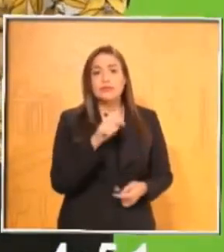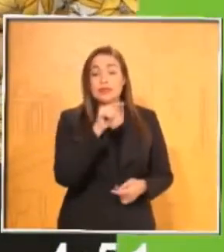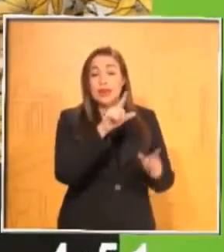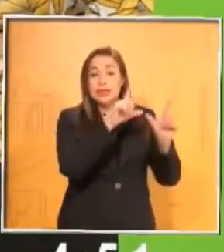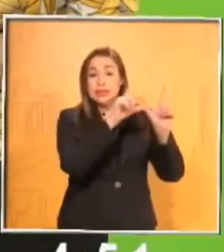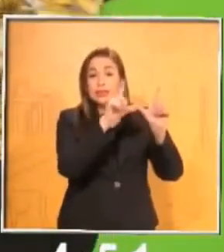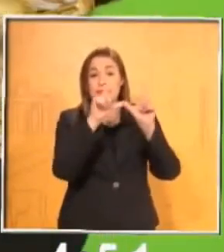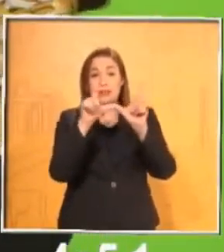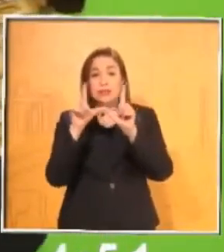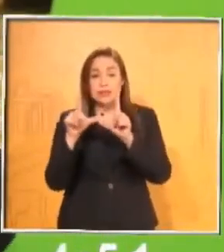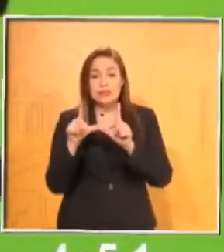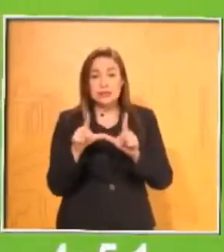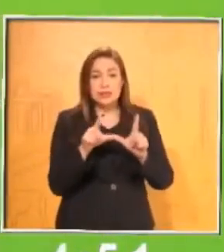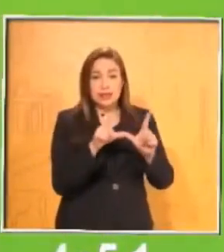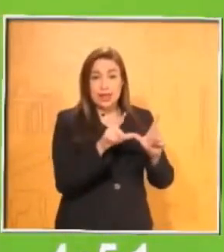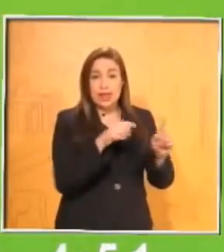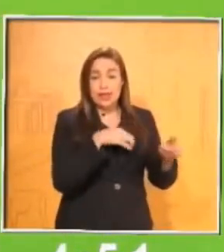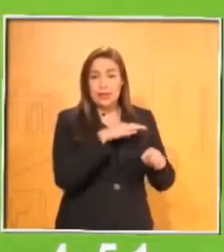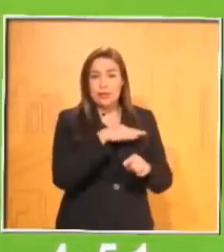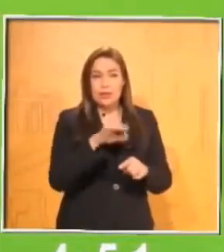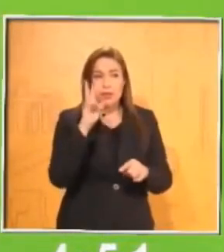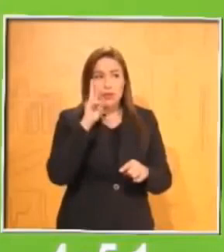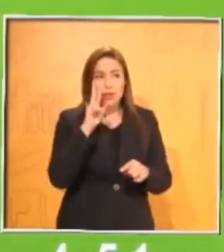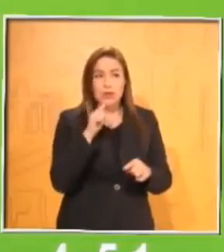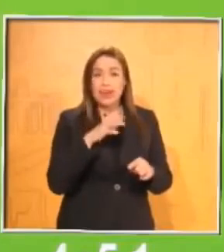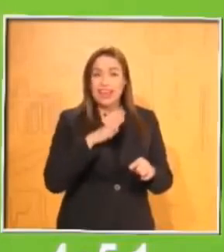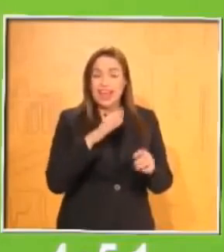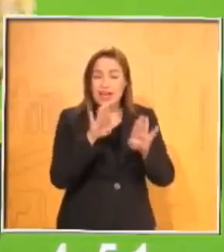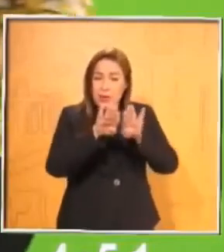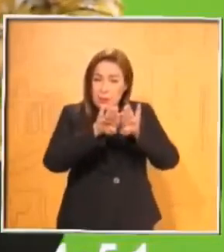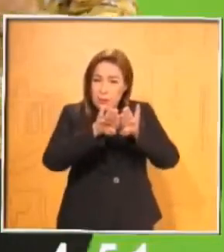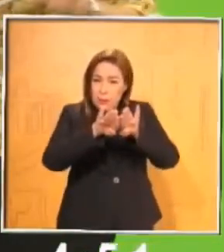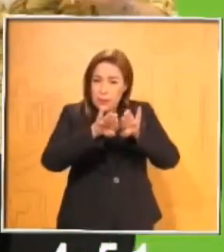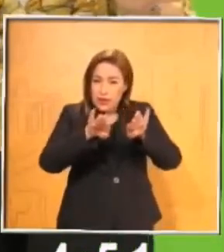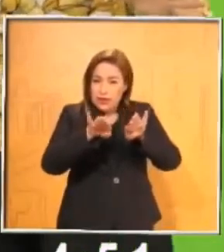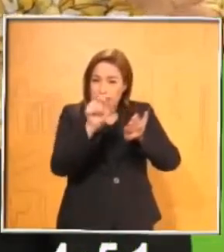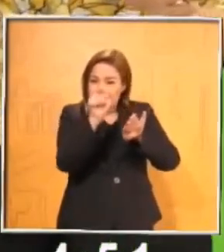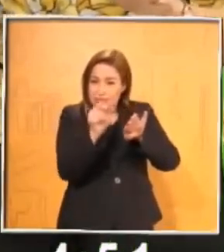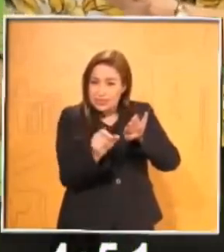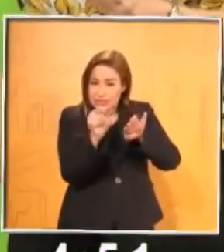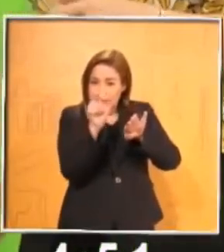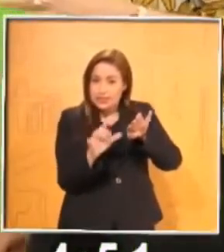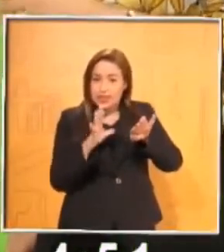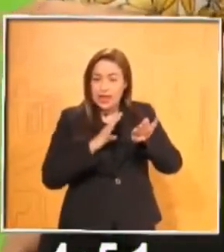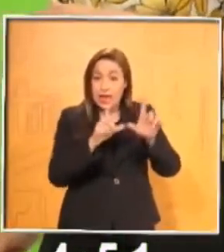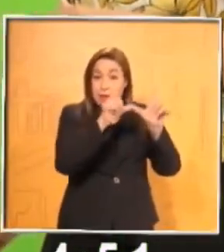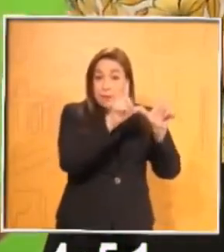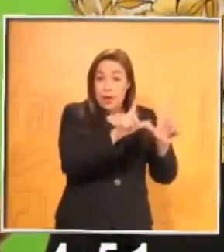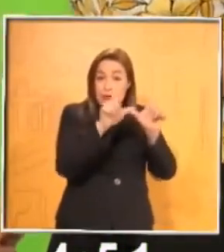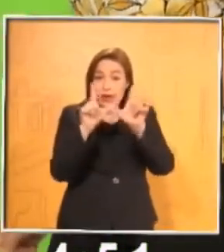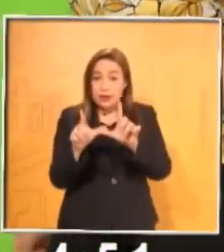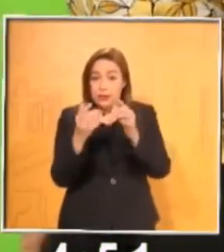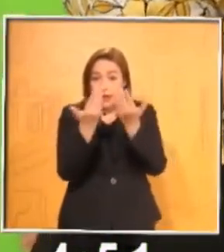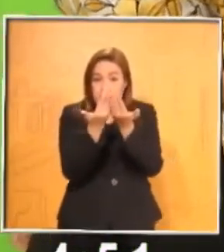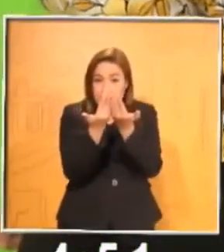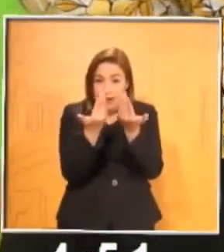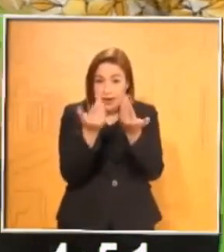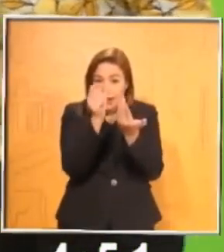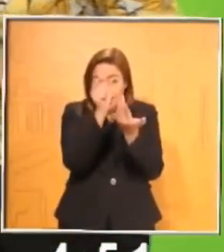can find this little space between the panels, but not all the comic strips are going to have them,